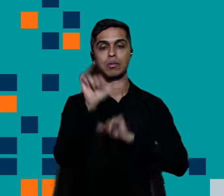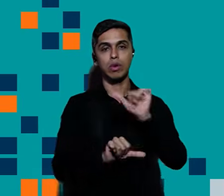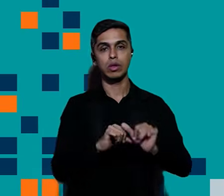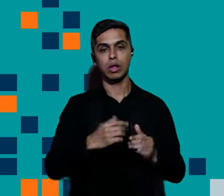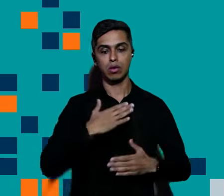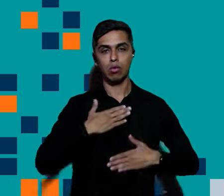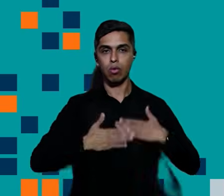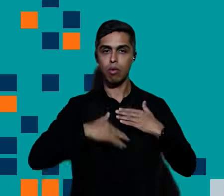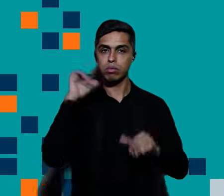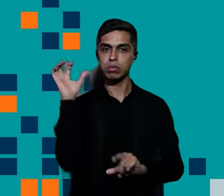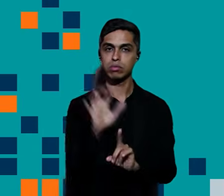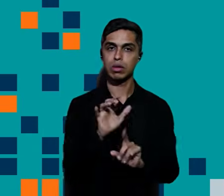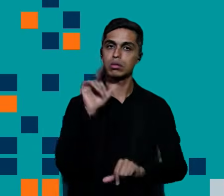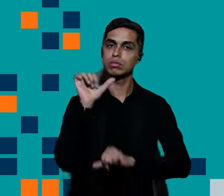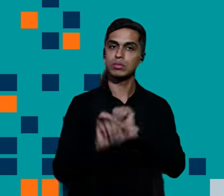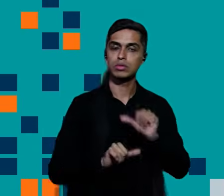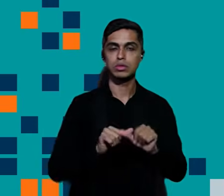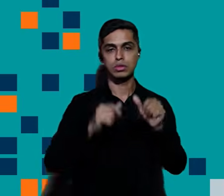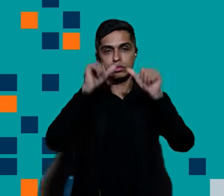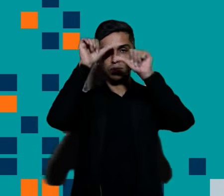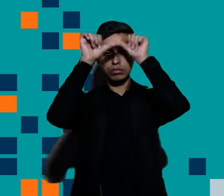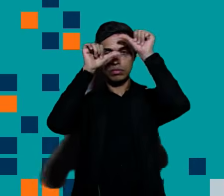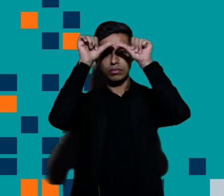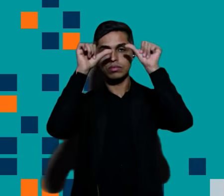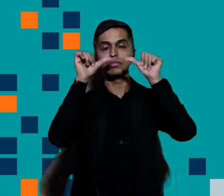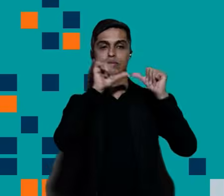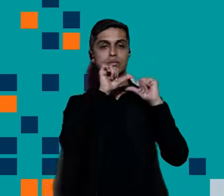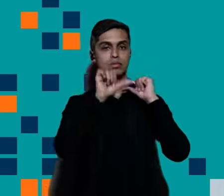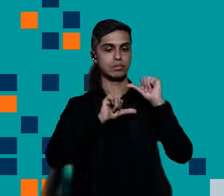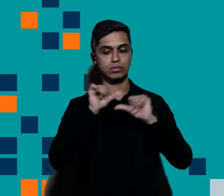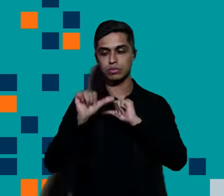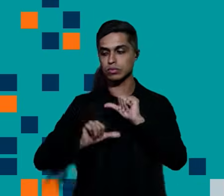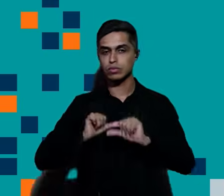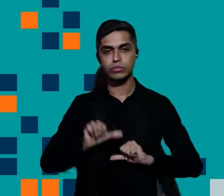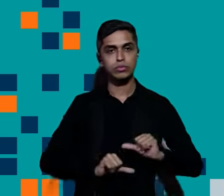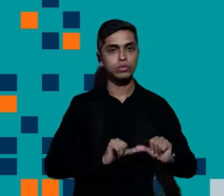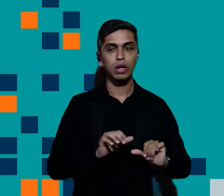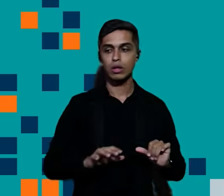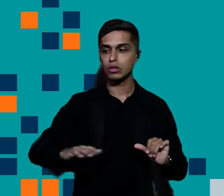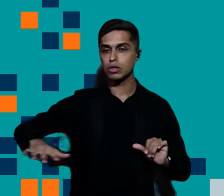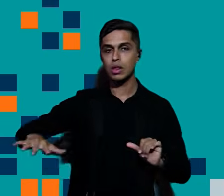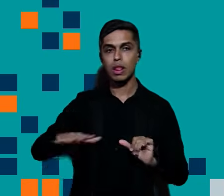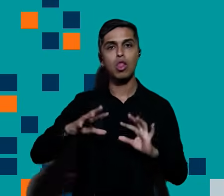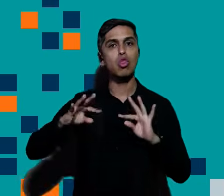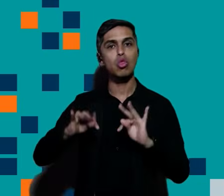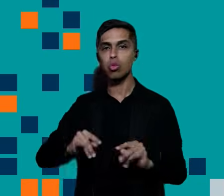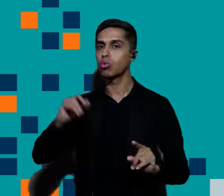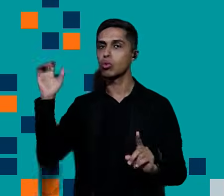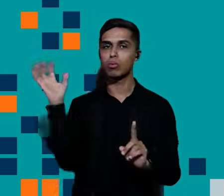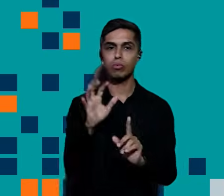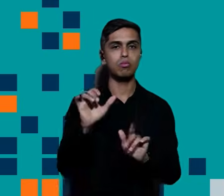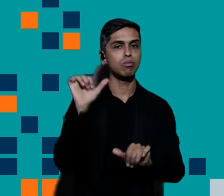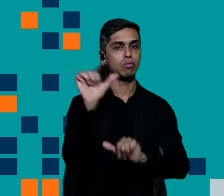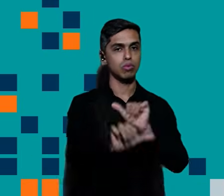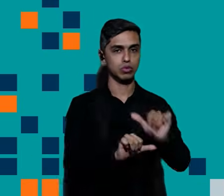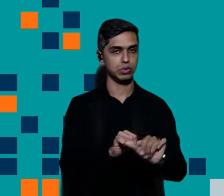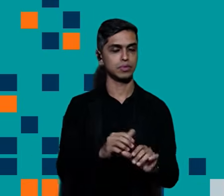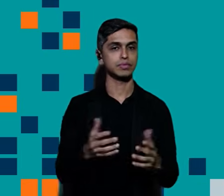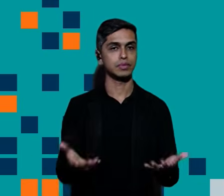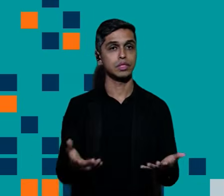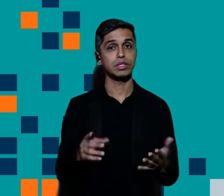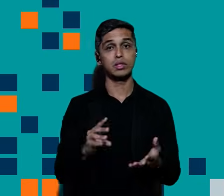positive or negative. There is nothing that sits in the middle. We, in fact, are the same as this little